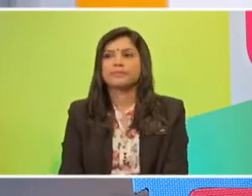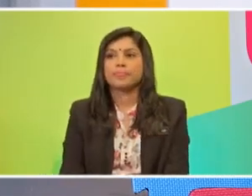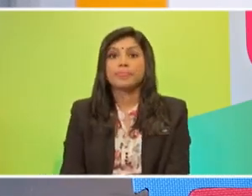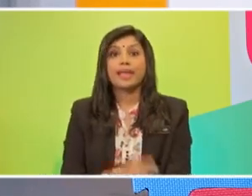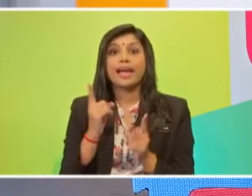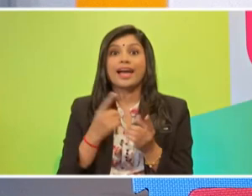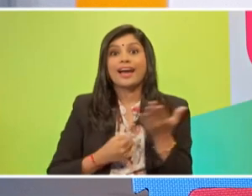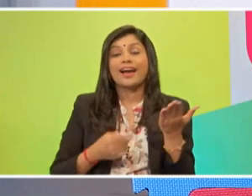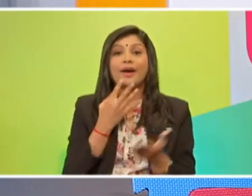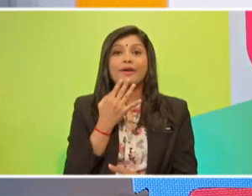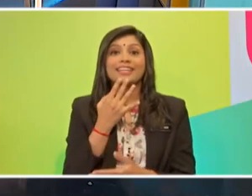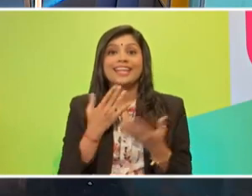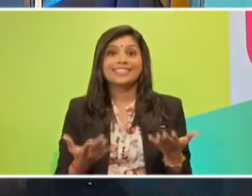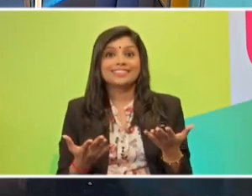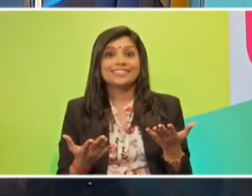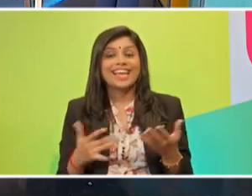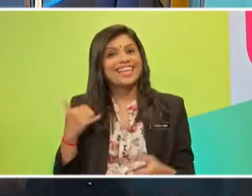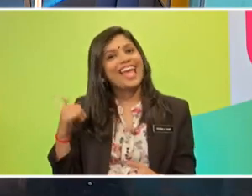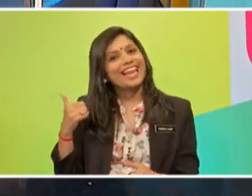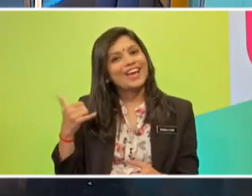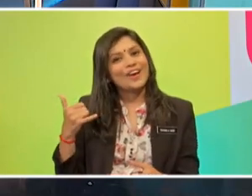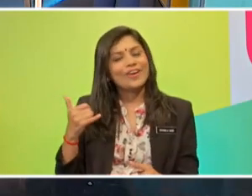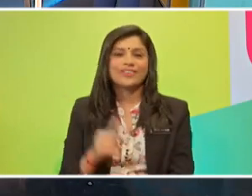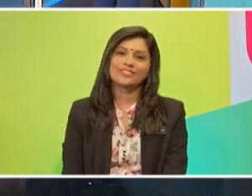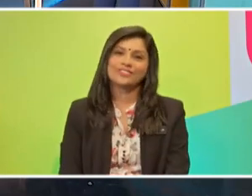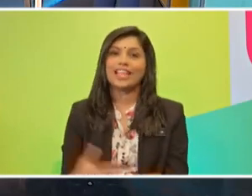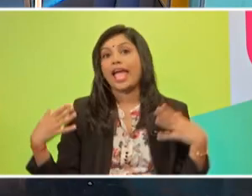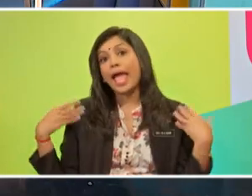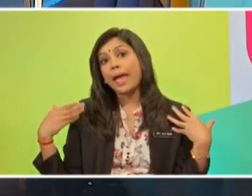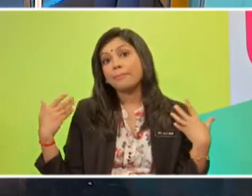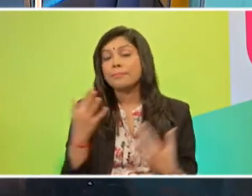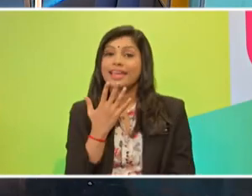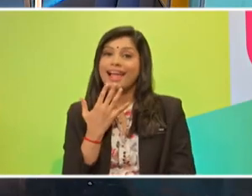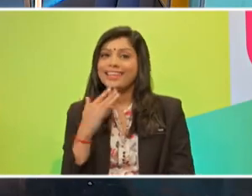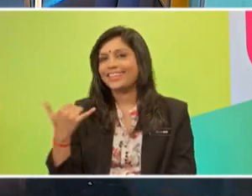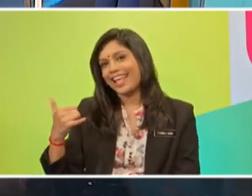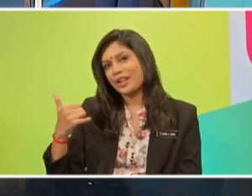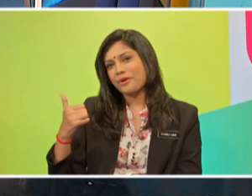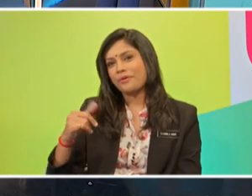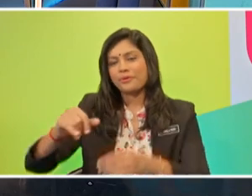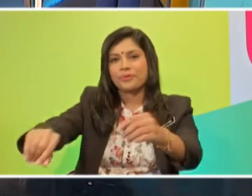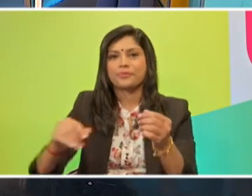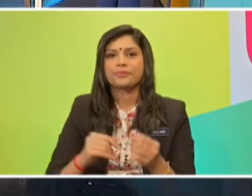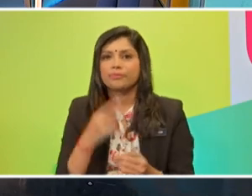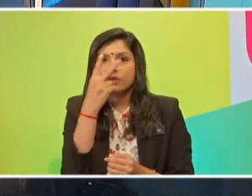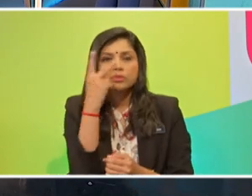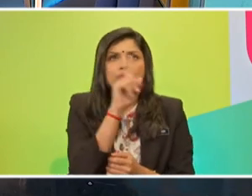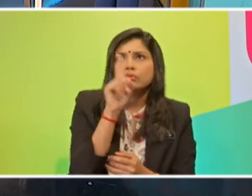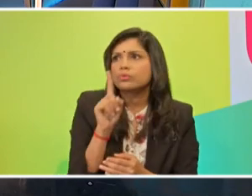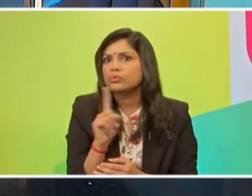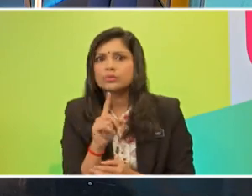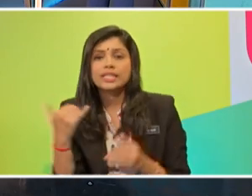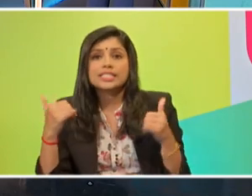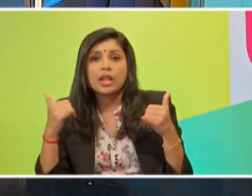What color is this, Sean? This is yellow. Yes, yellow. Find all the letters in yellow.